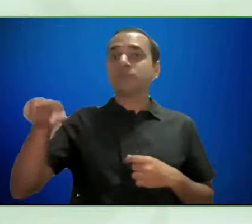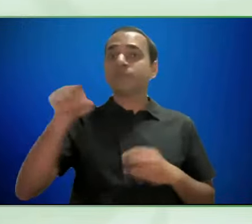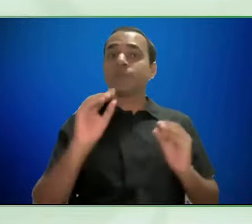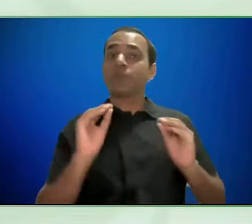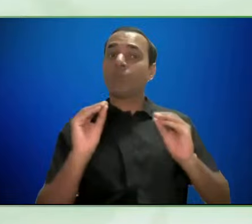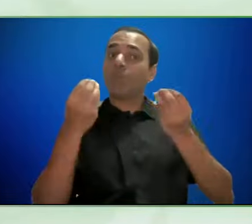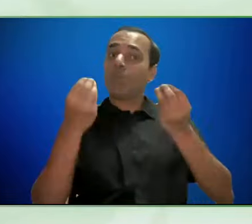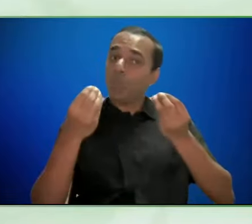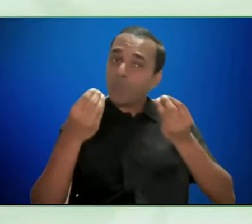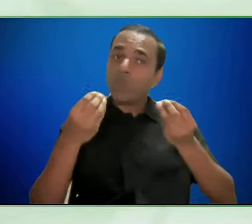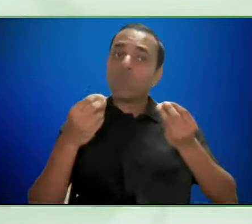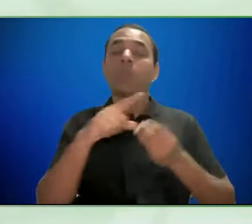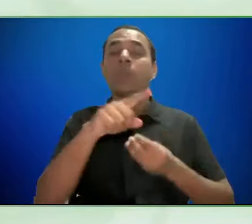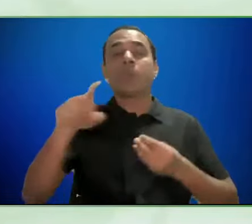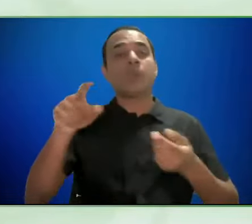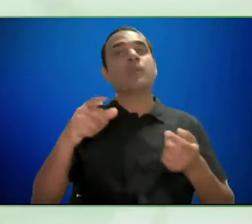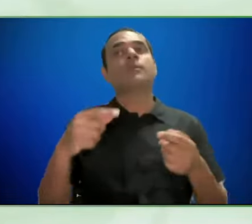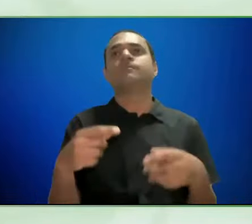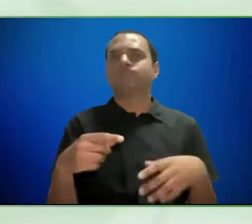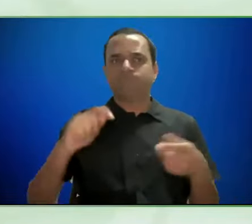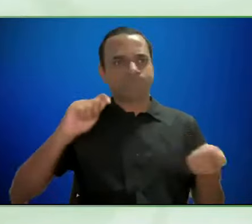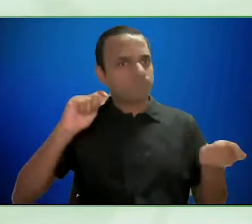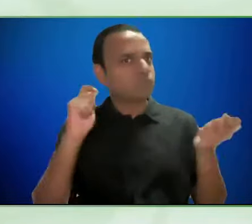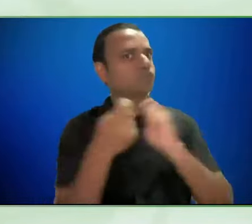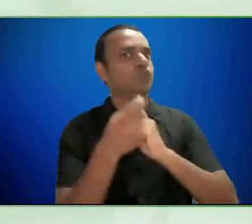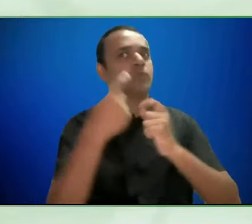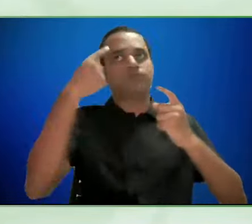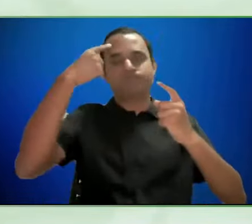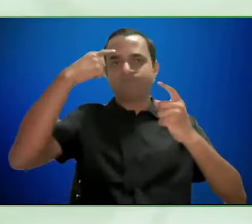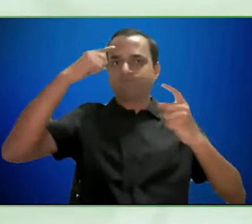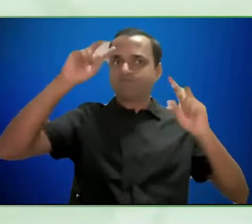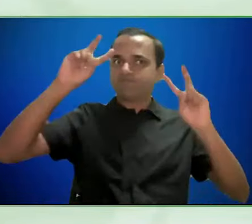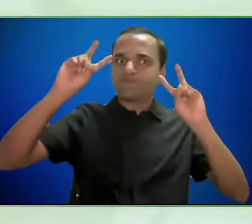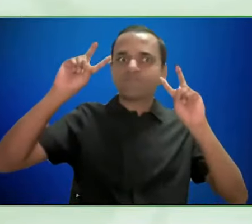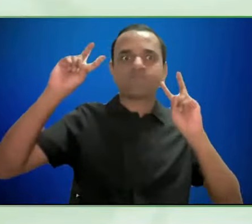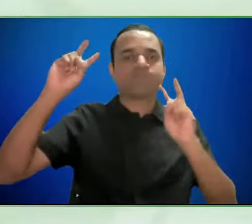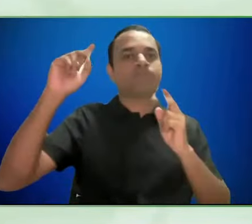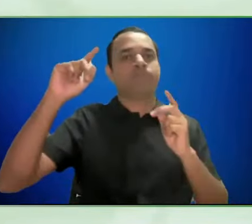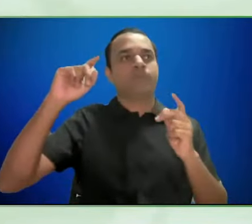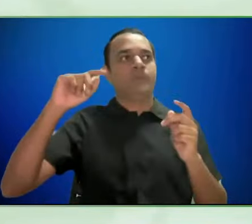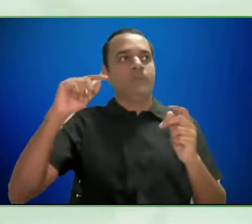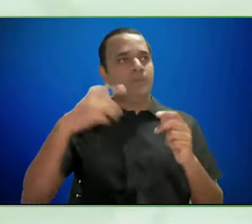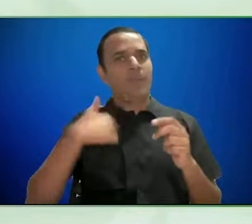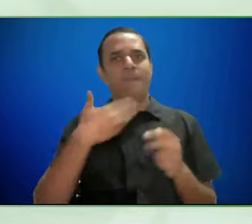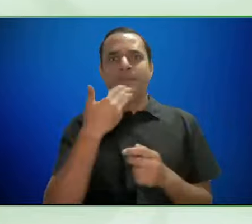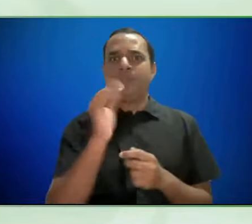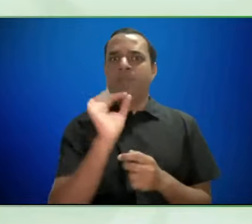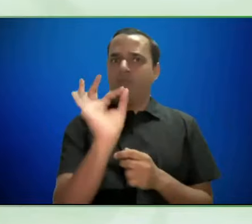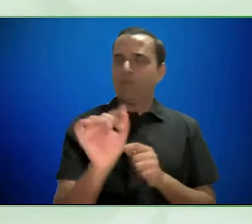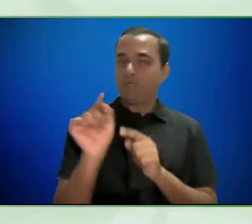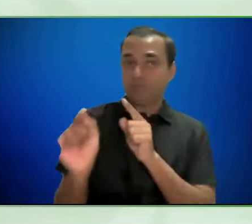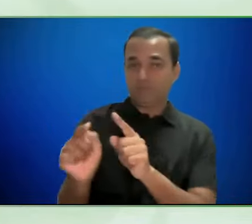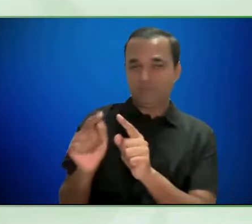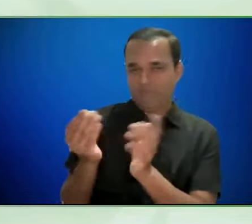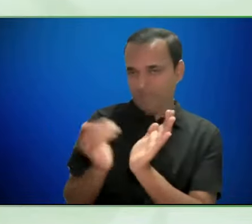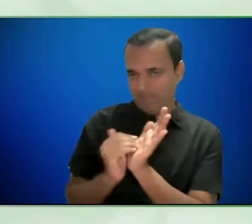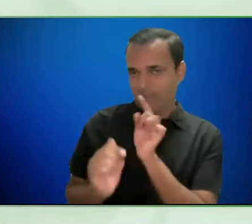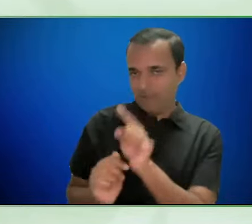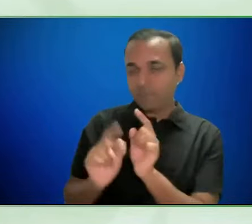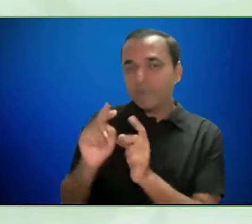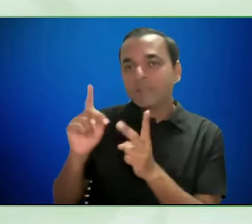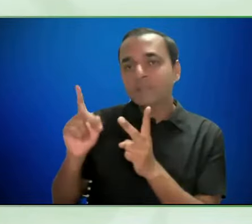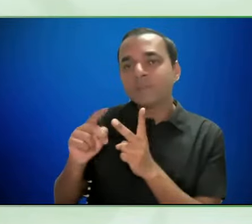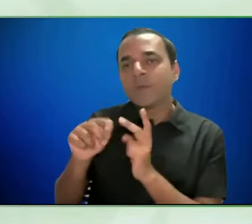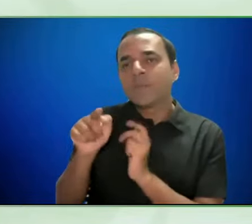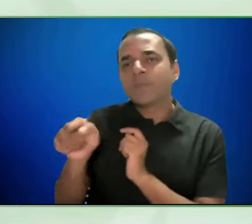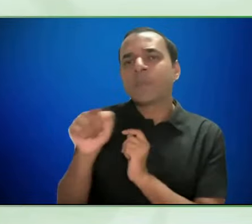Yes, as a profession. Yeah. And I thought, oh, well, that's a good idea, but that's very different. Okay. I better ask a third